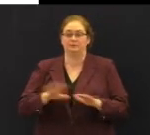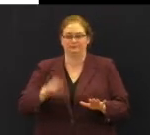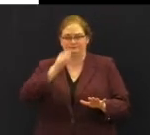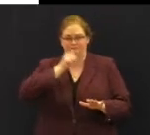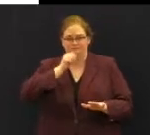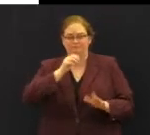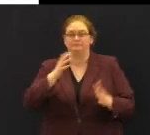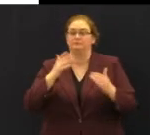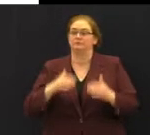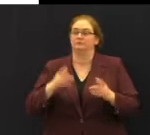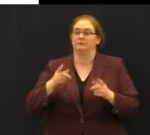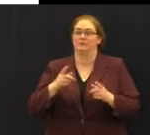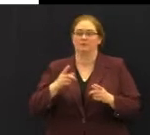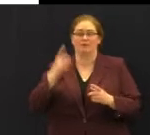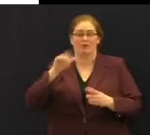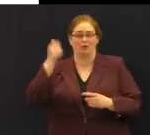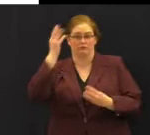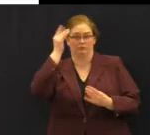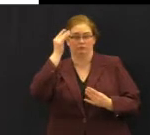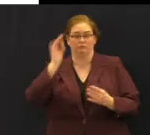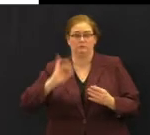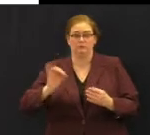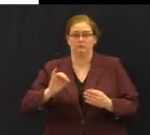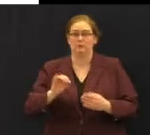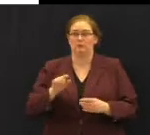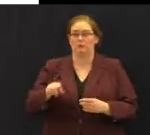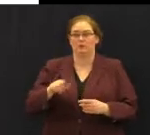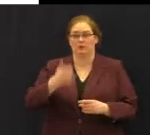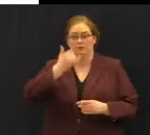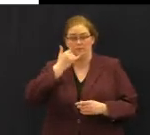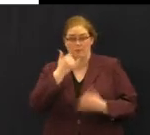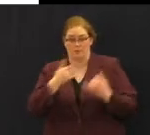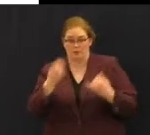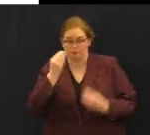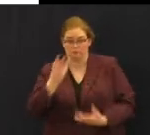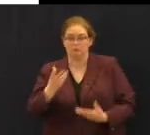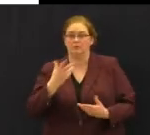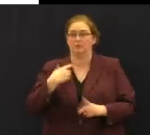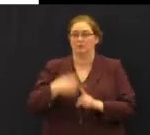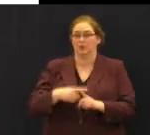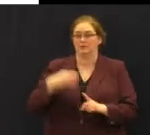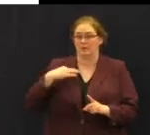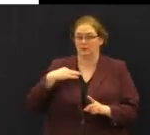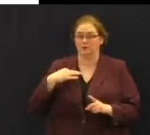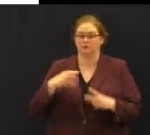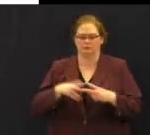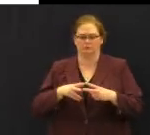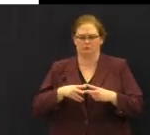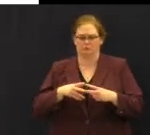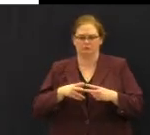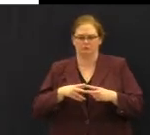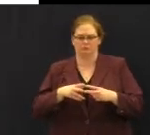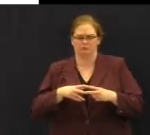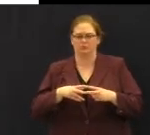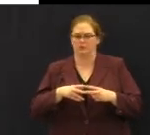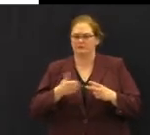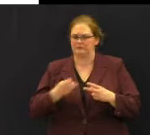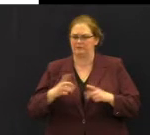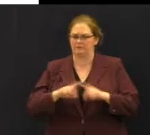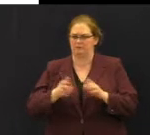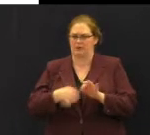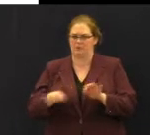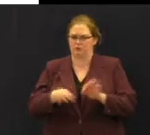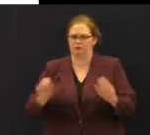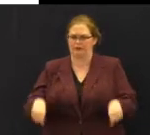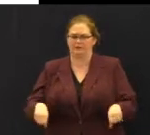A couple additional considerations. The BERA helpline and the application, as I mentioned before, are both available in multiple languages.